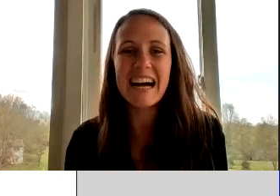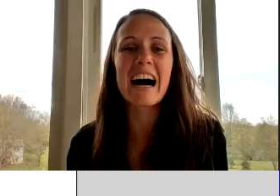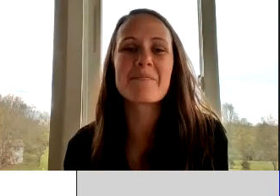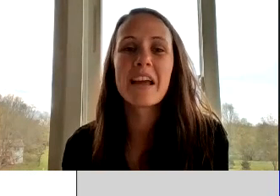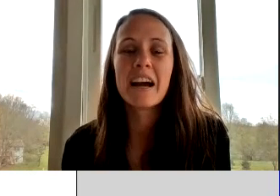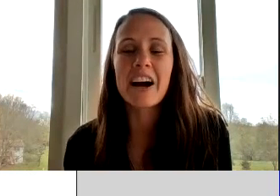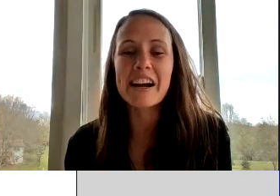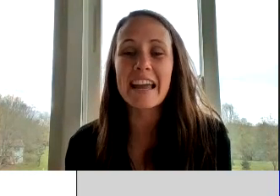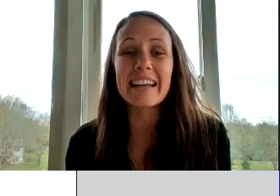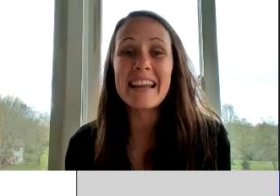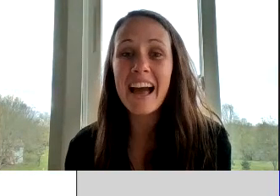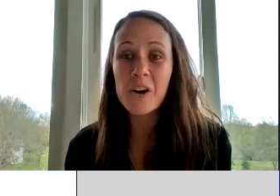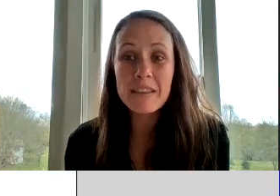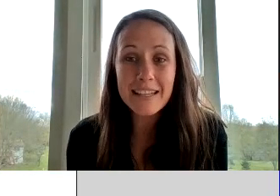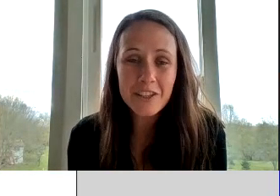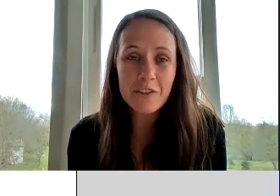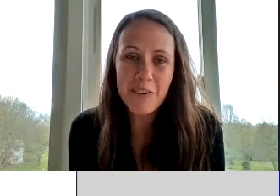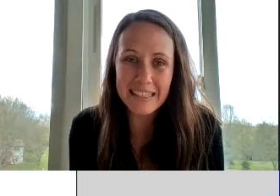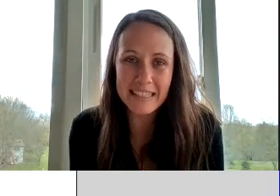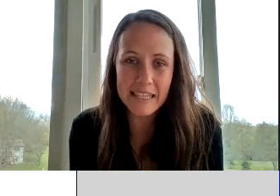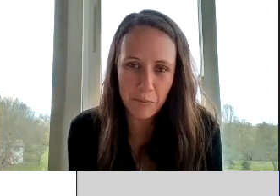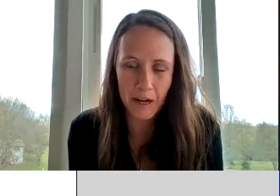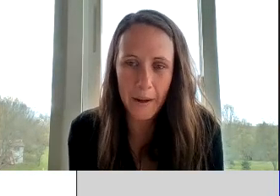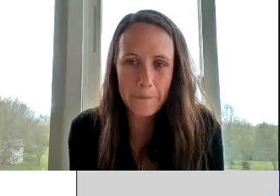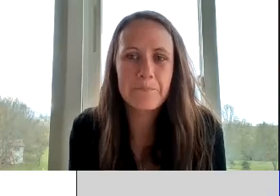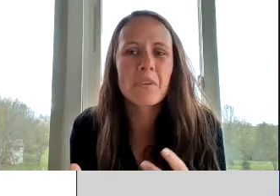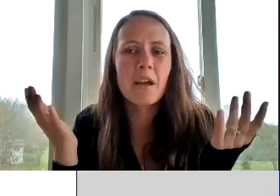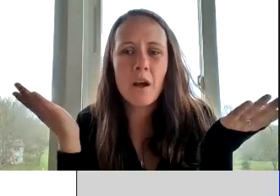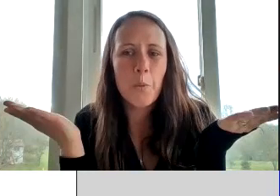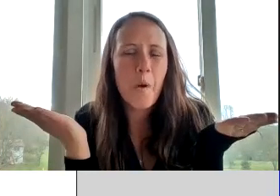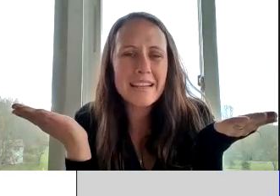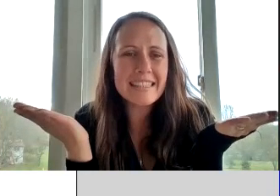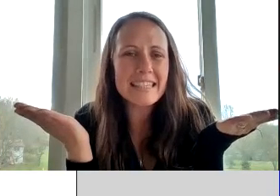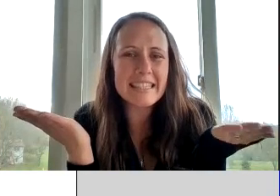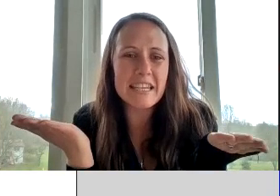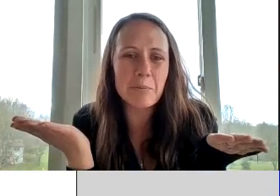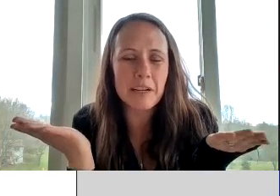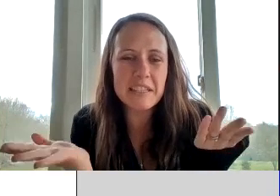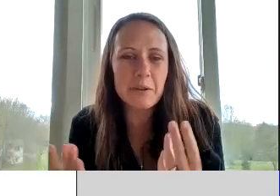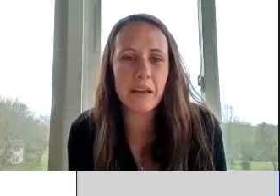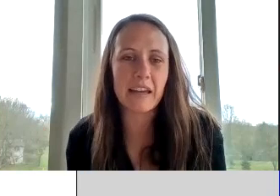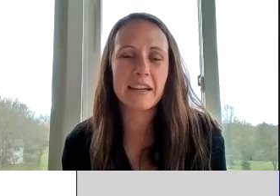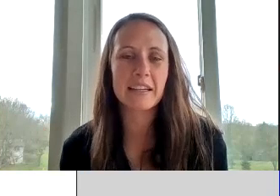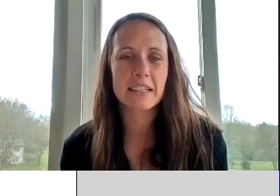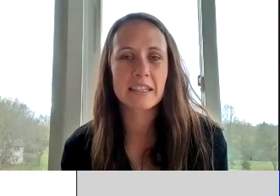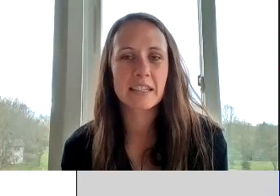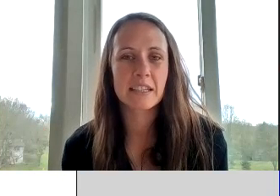Good job. All right, now let's look for the zebra. What is the zebra